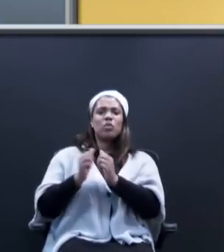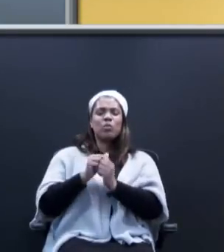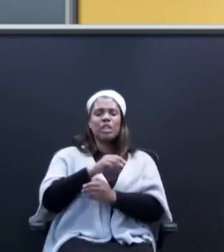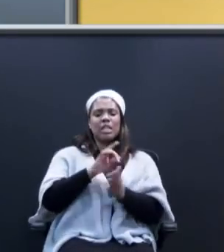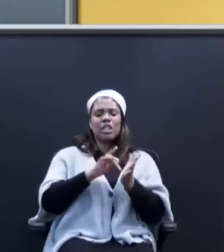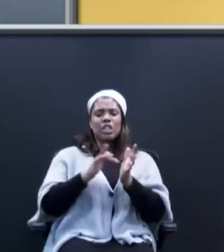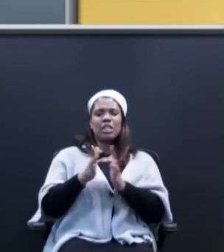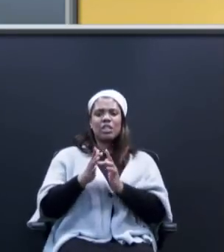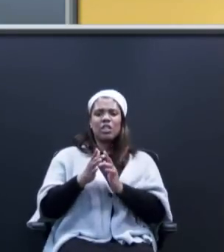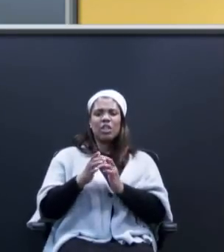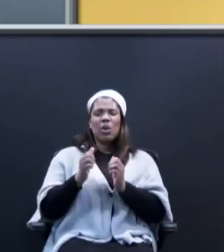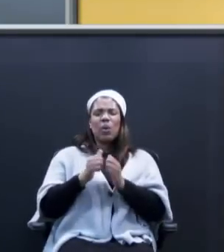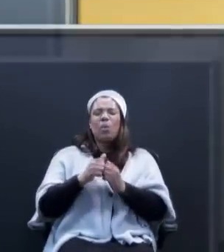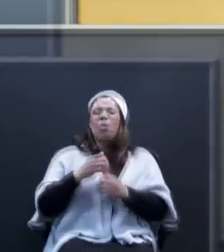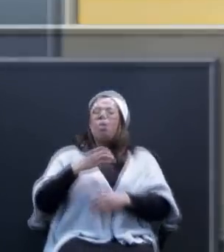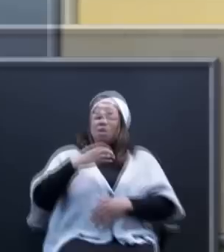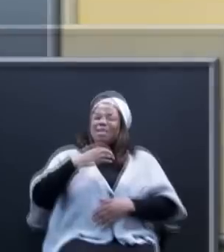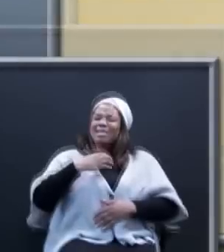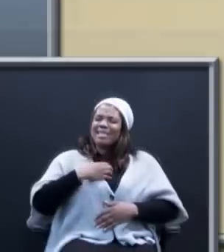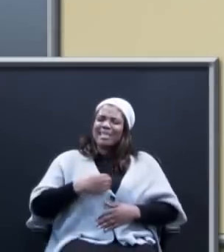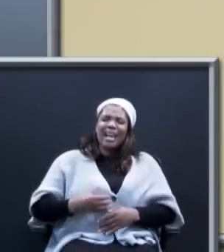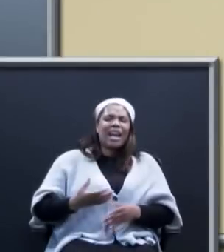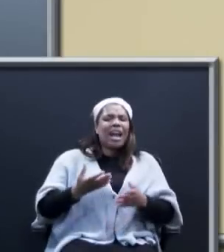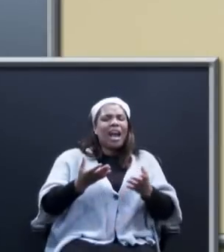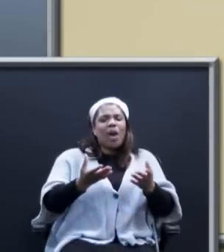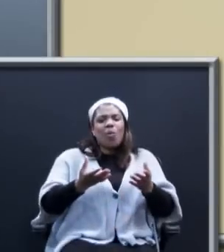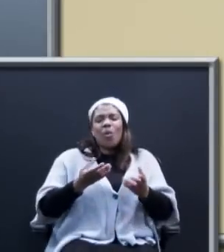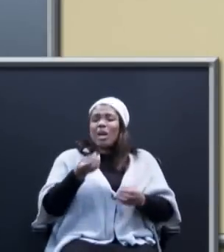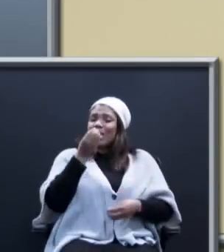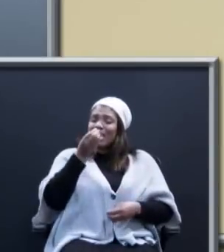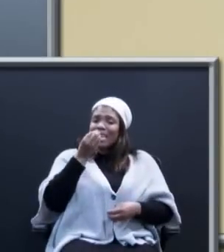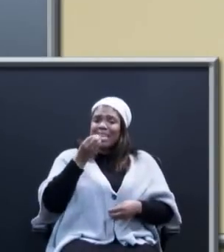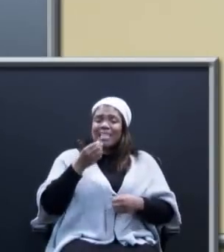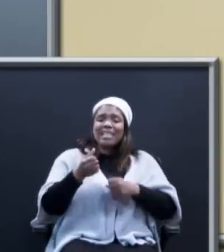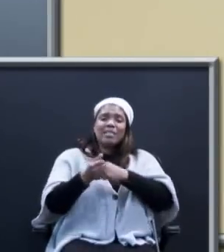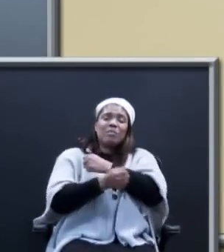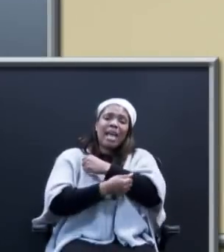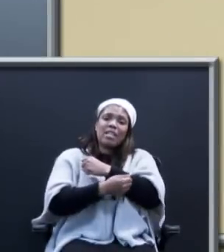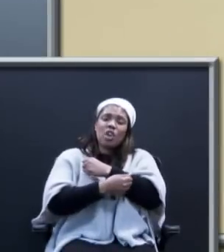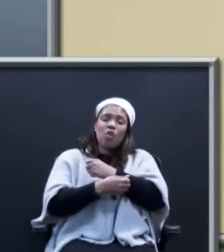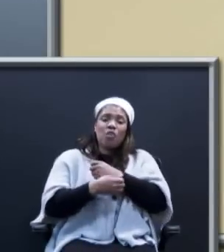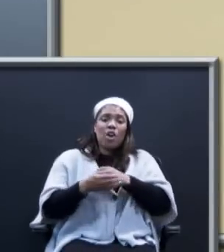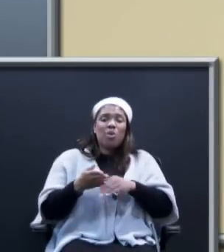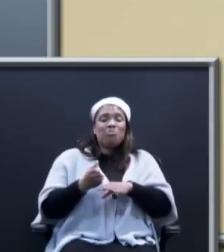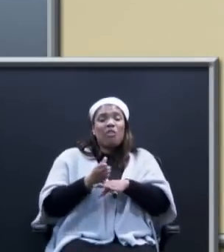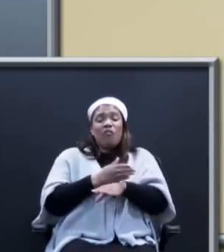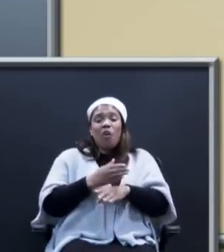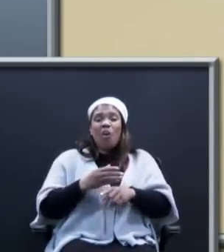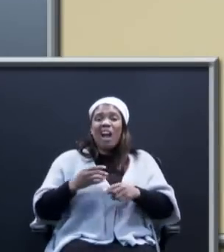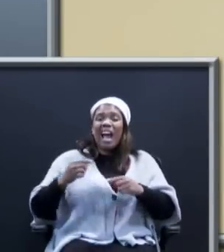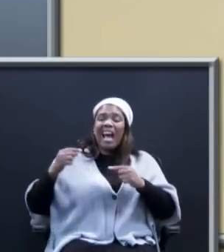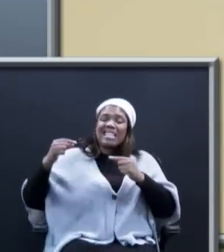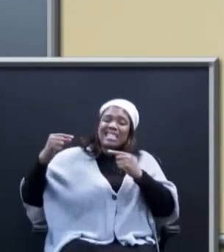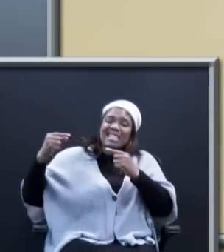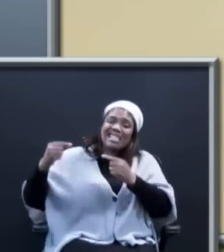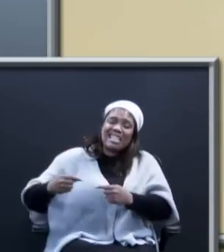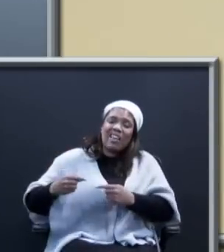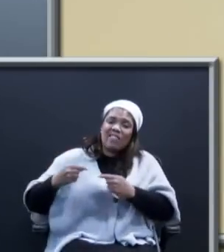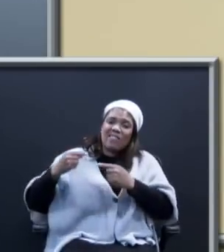with desire, I have desired to eat this Passover with you before I suffer. Go ahead. For I say unto you, I will